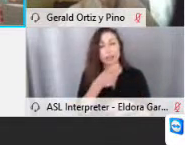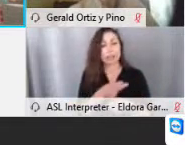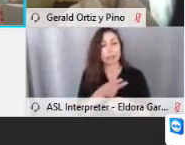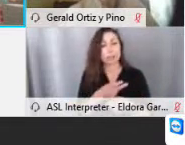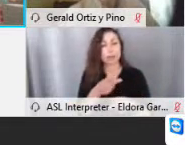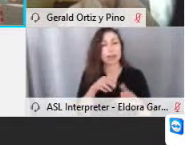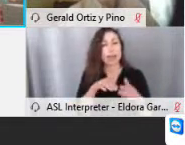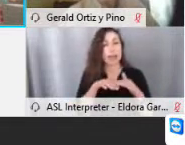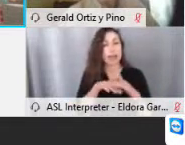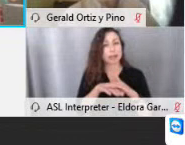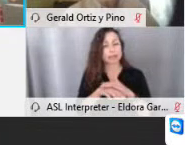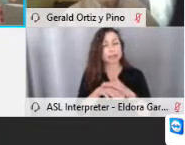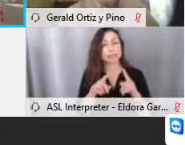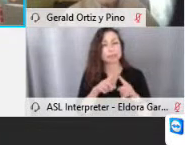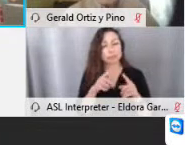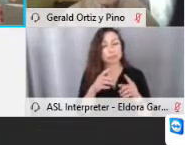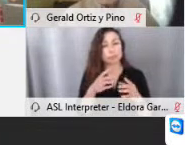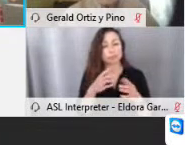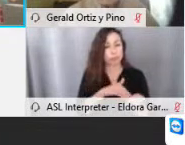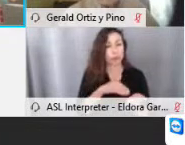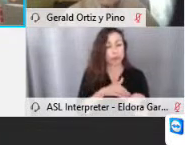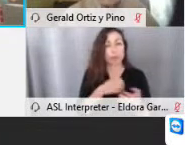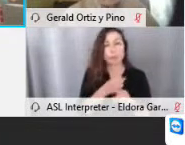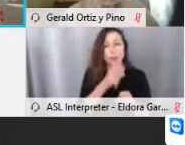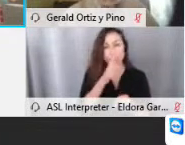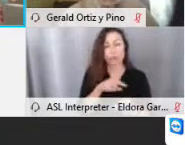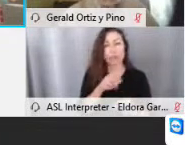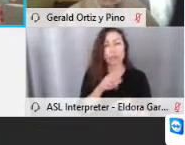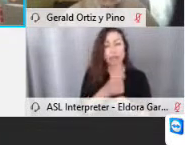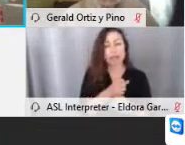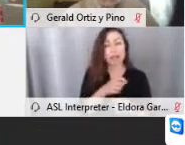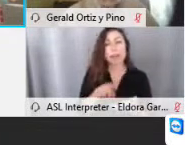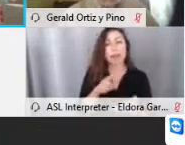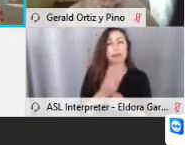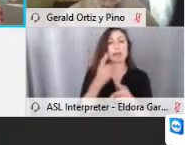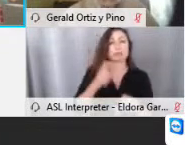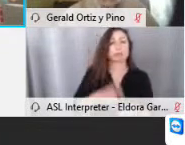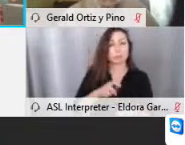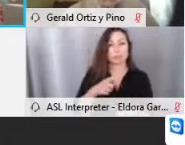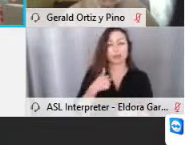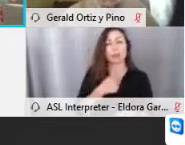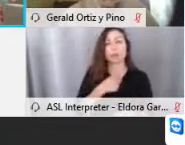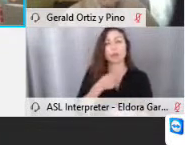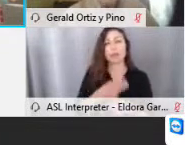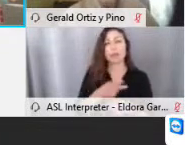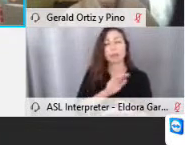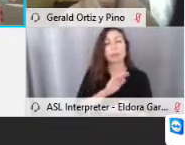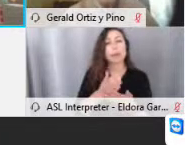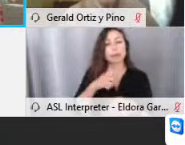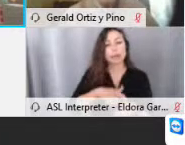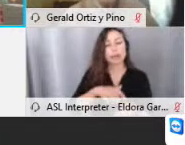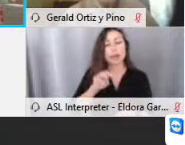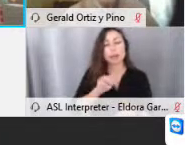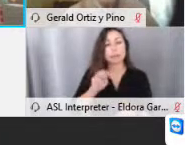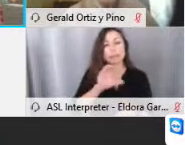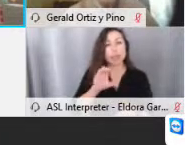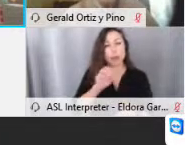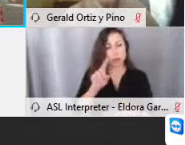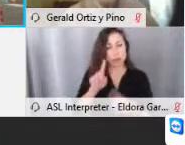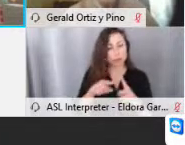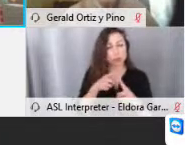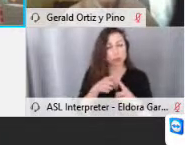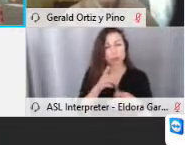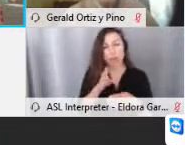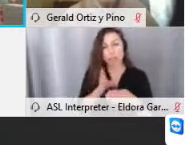access to providers was making sure that they also got paid timely. So we cut the amount of time that the MCOs normally have to